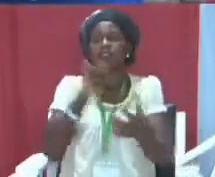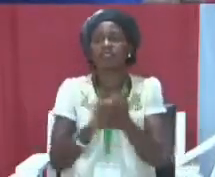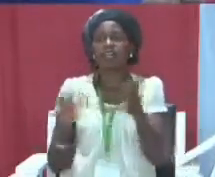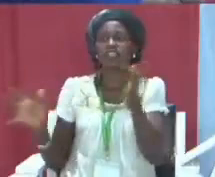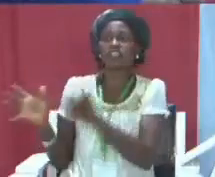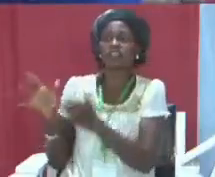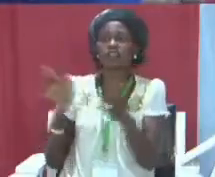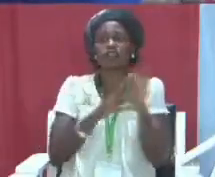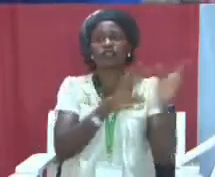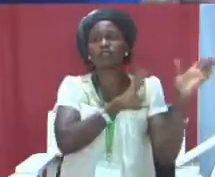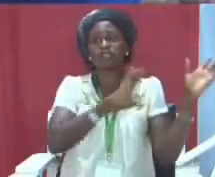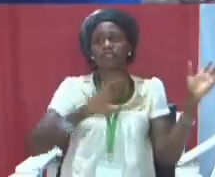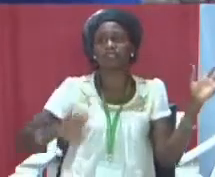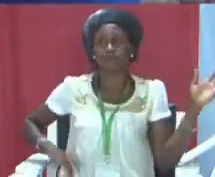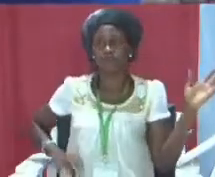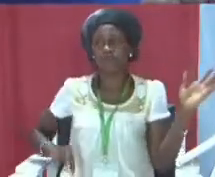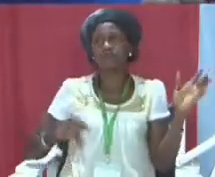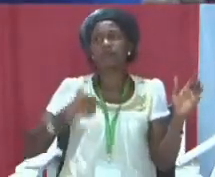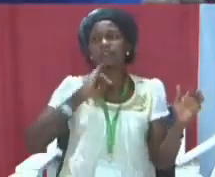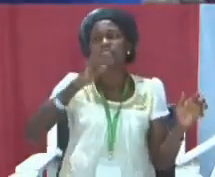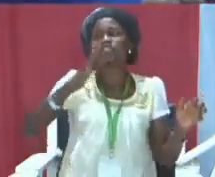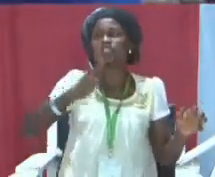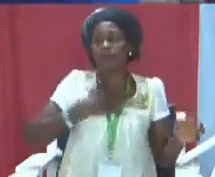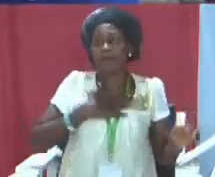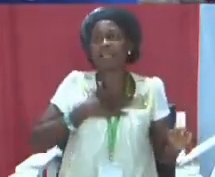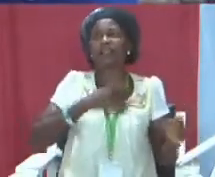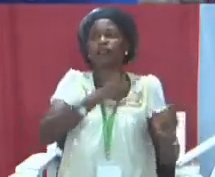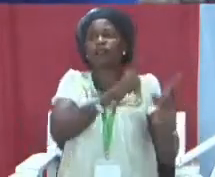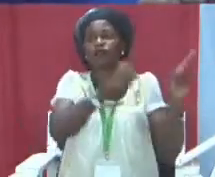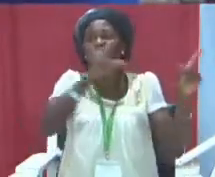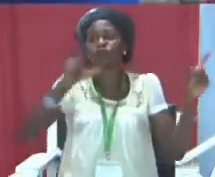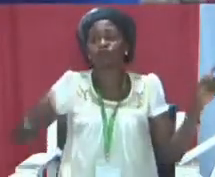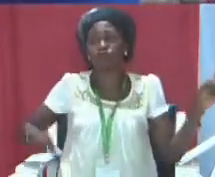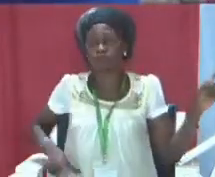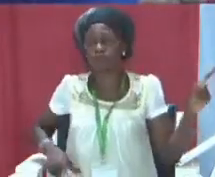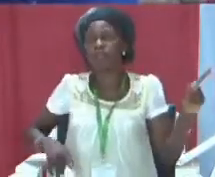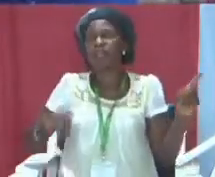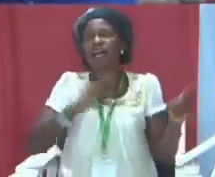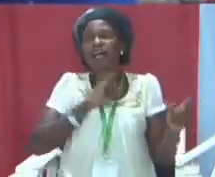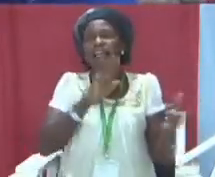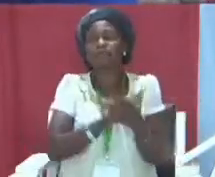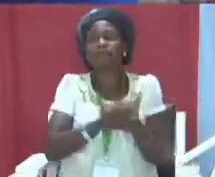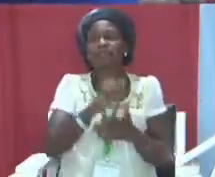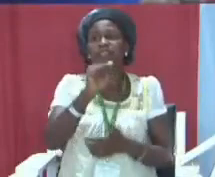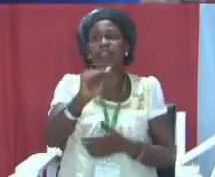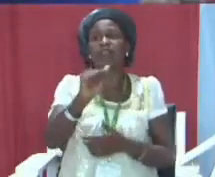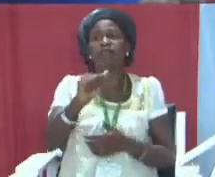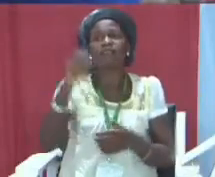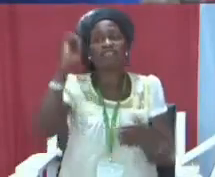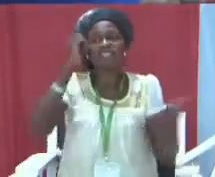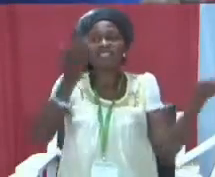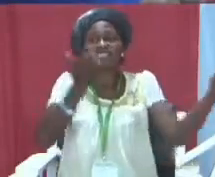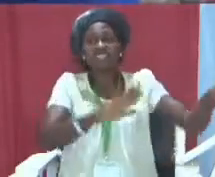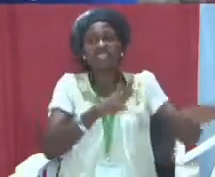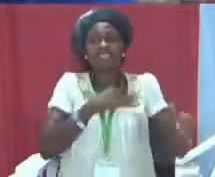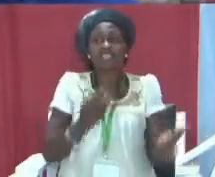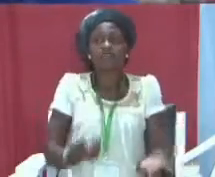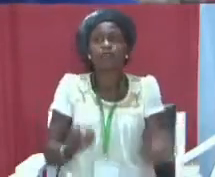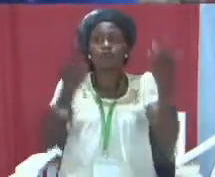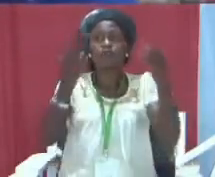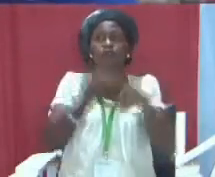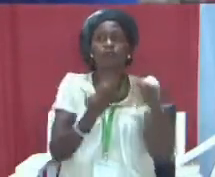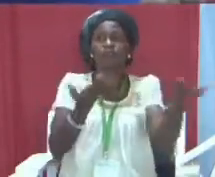Jesus Christ is my Lord. I believe he died and rose from the